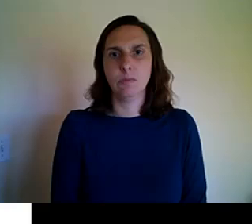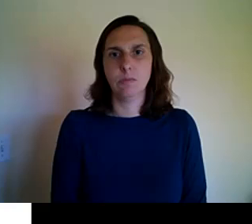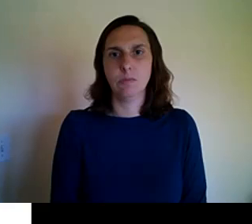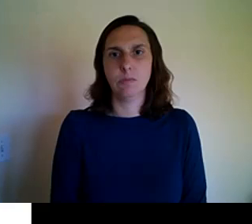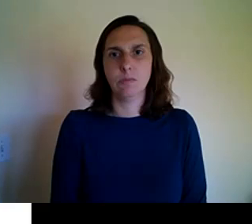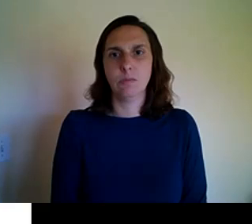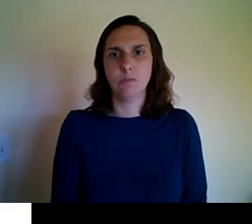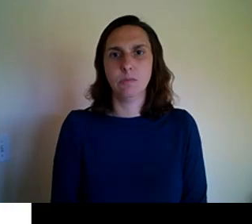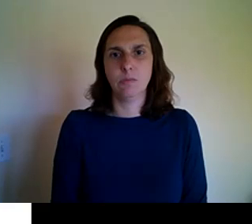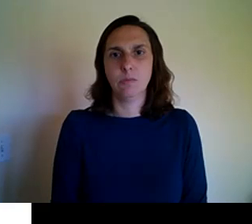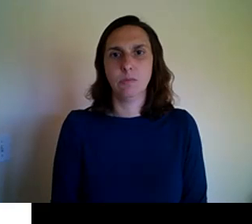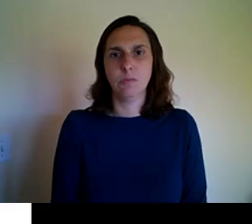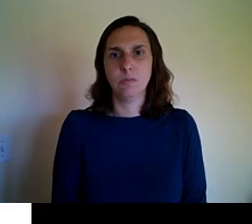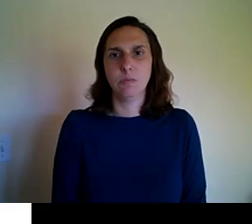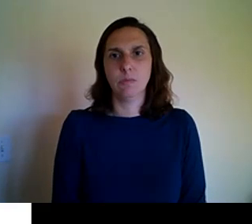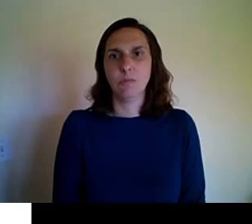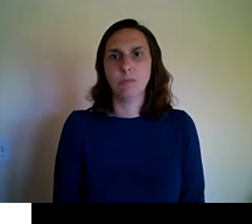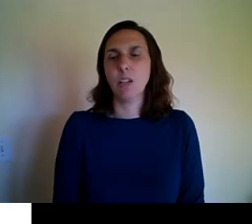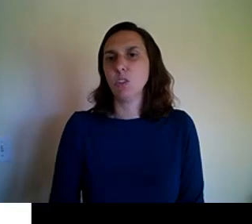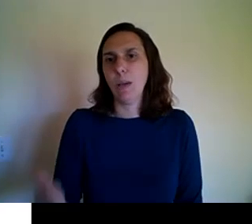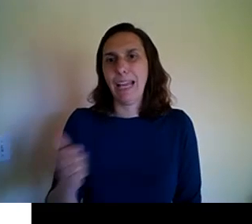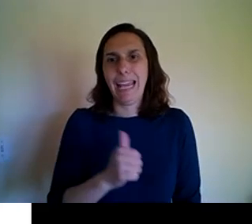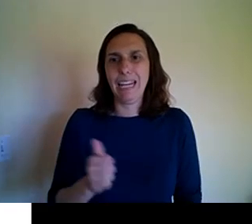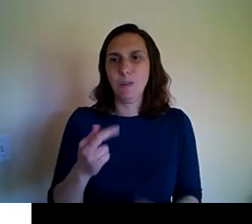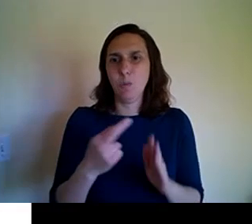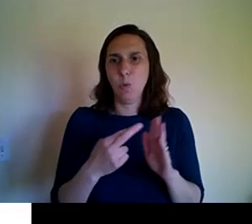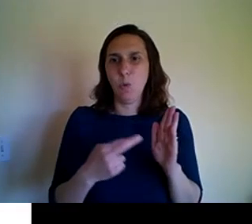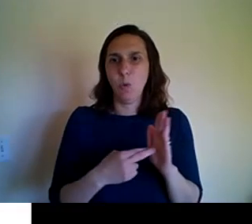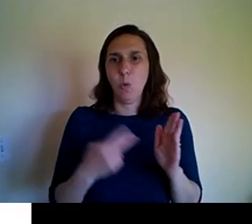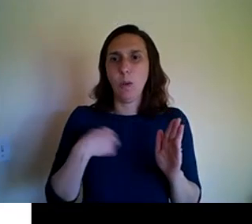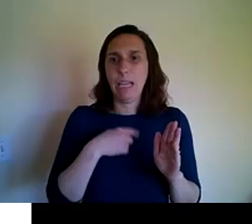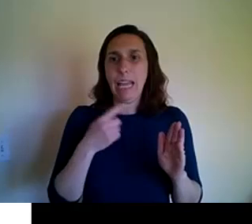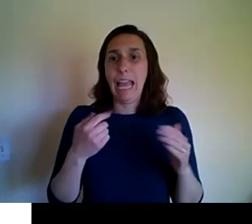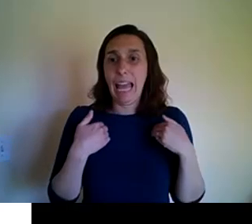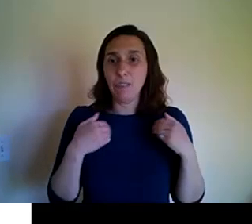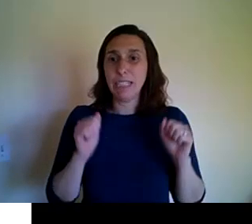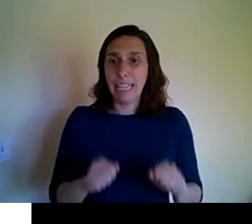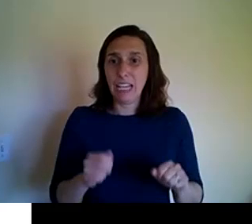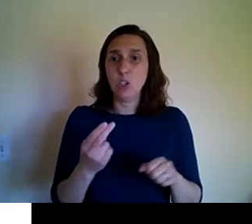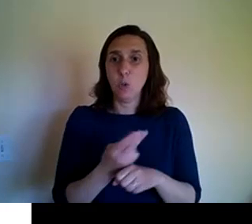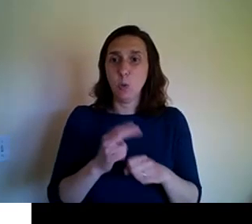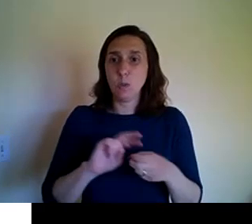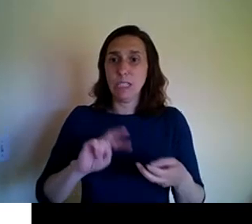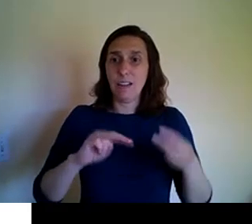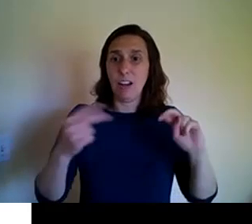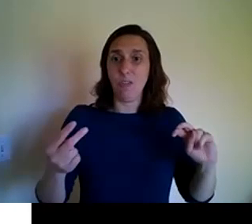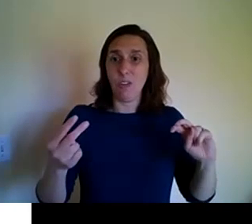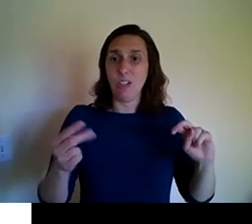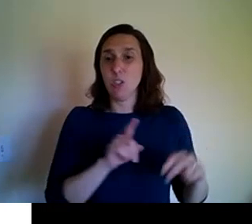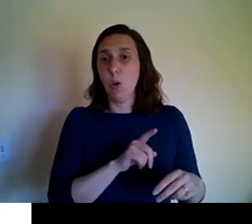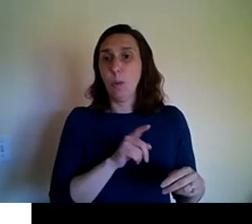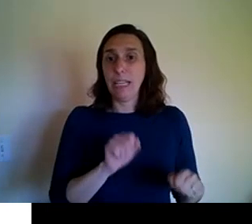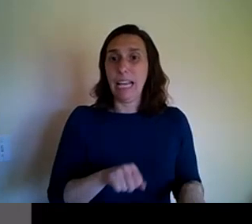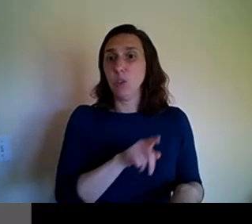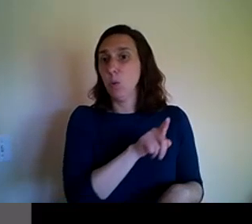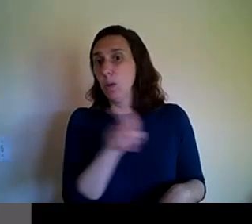numbers multiplied. And any rule that we have is reversible. So we're able to move these rules backwards and